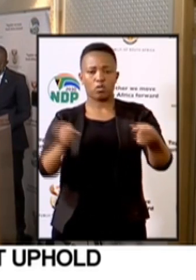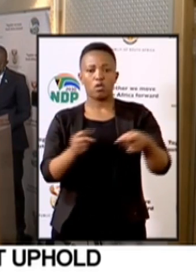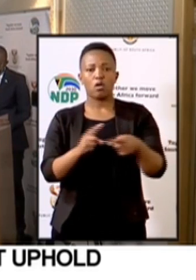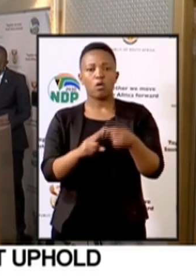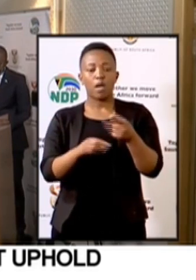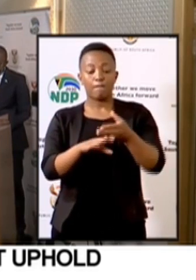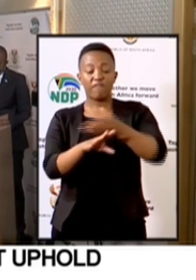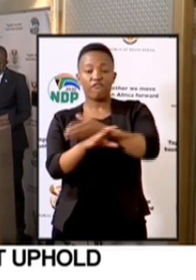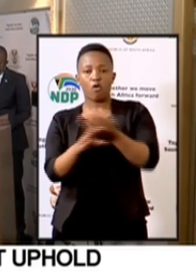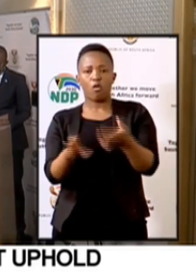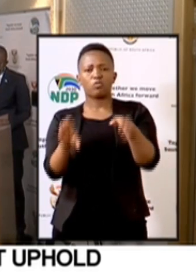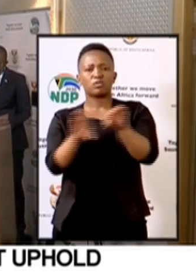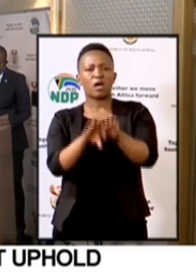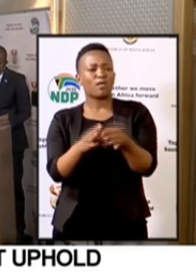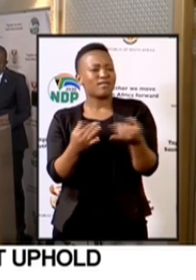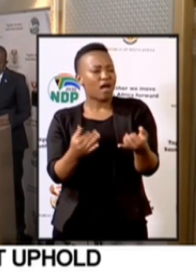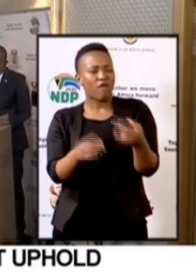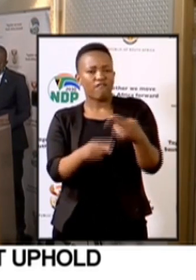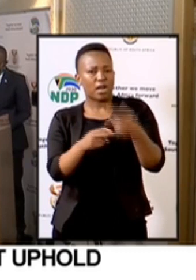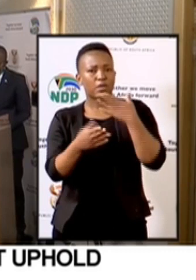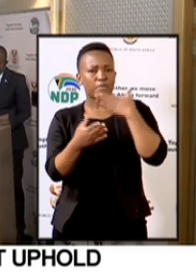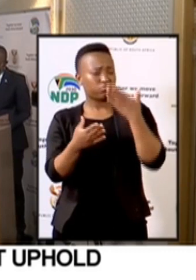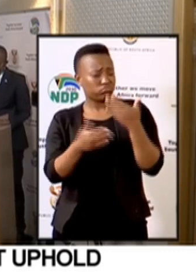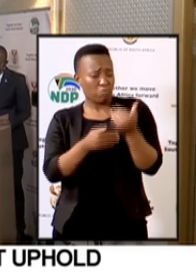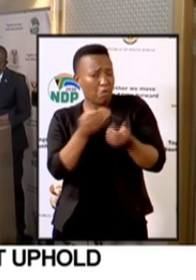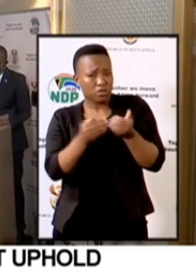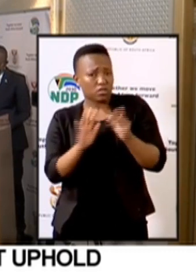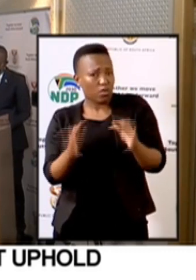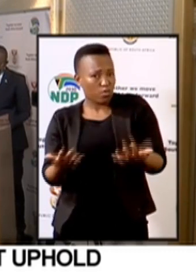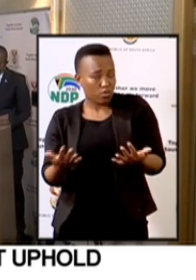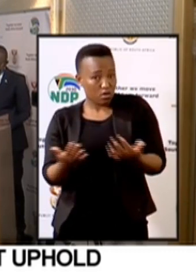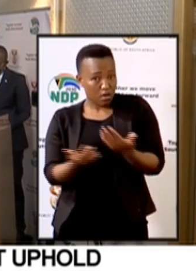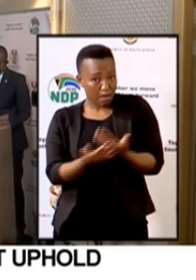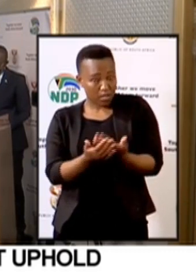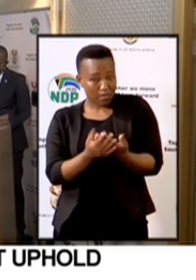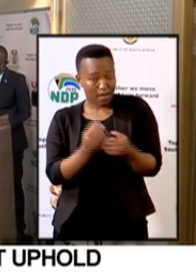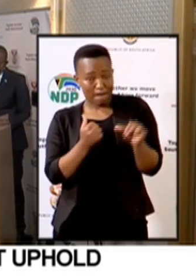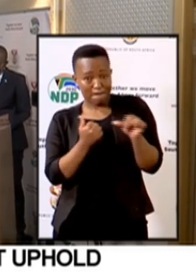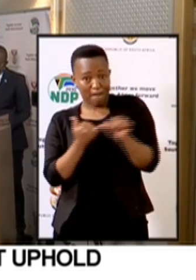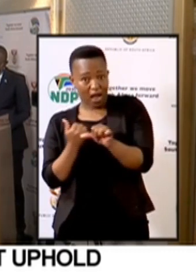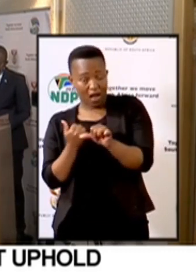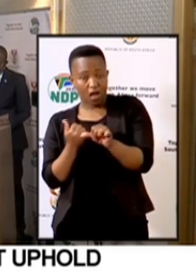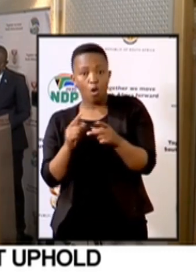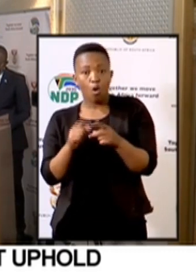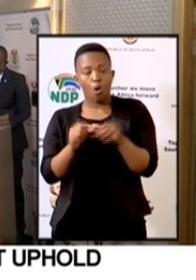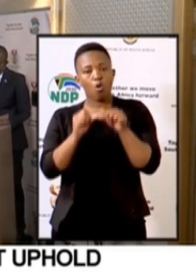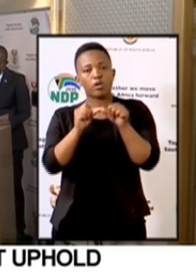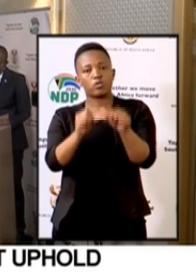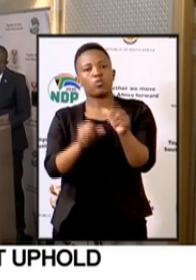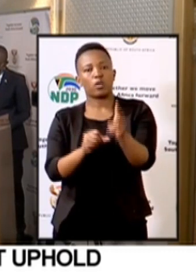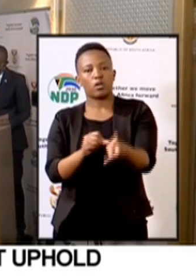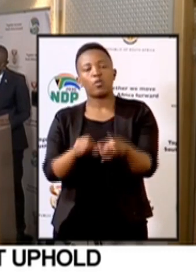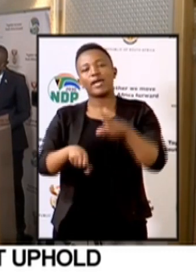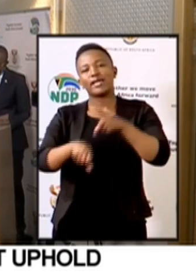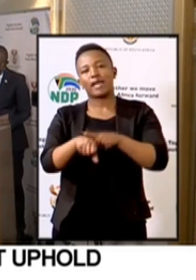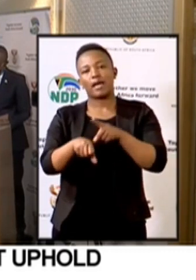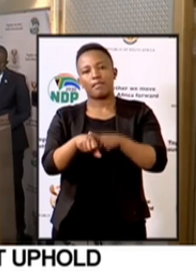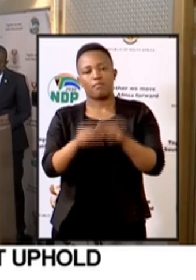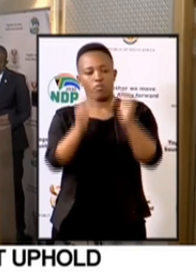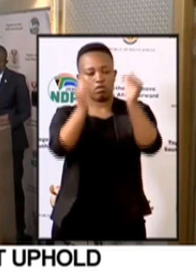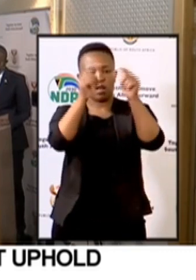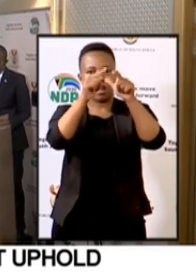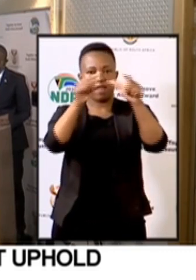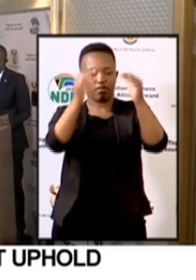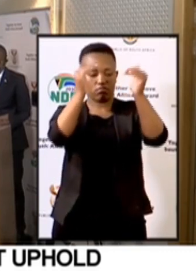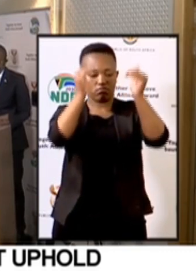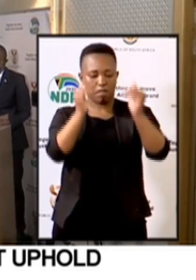lockdown. And the question is whether such processes will be reversed or will continue as and when the levels gets